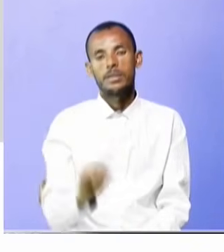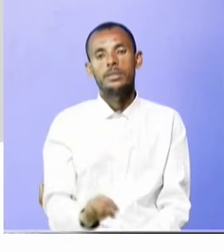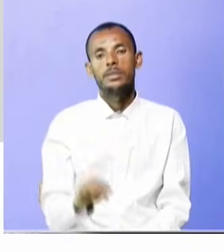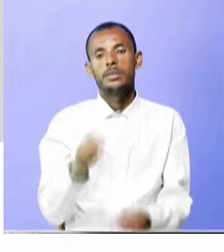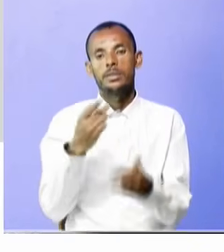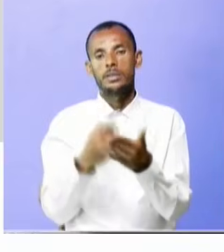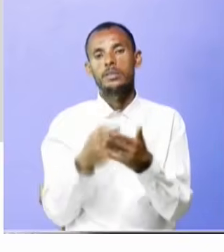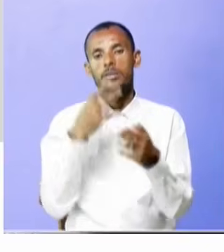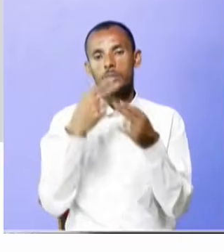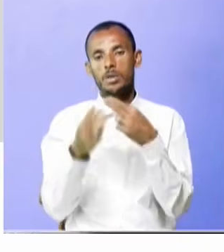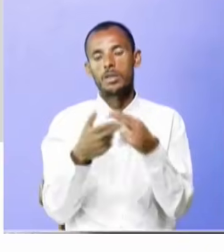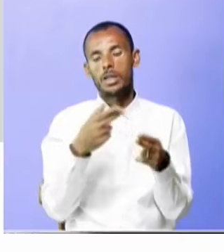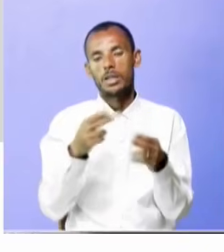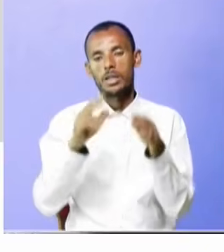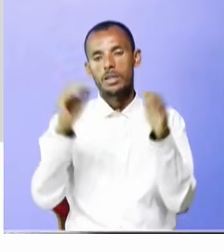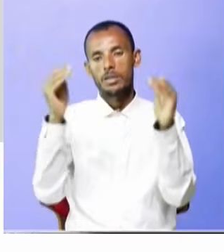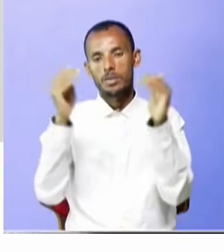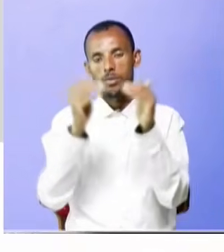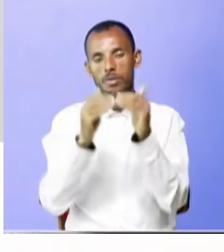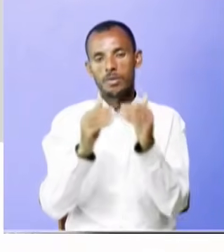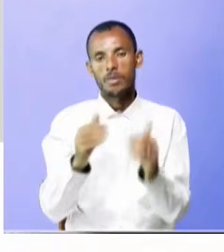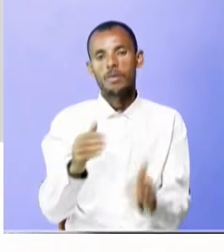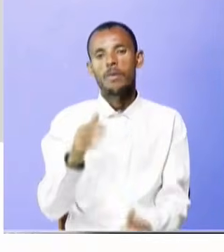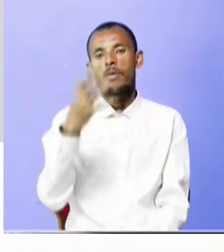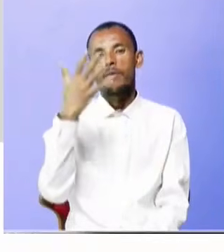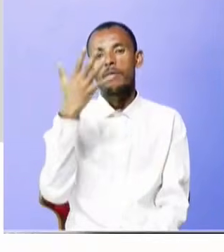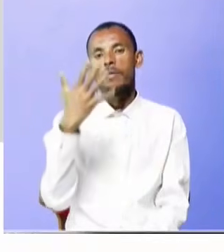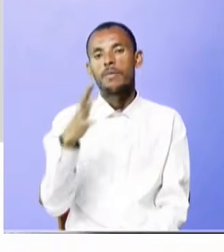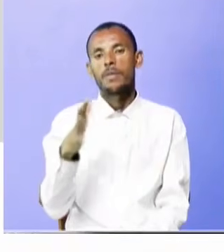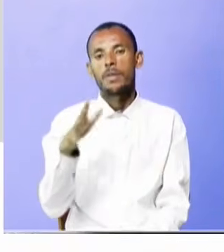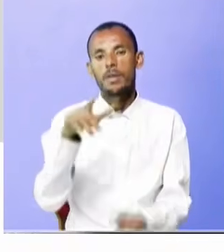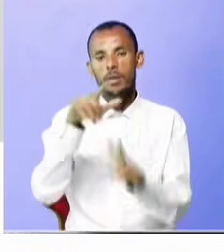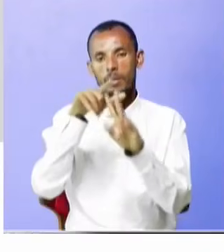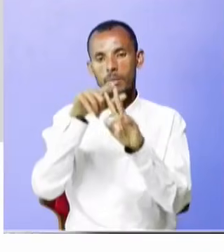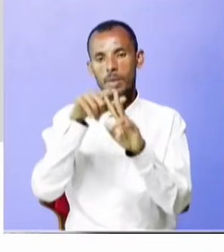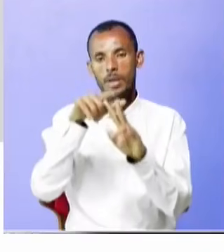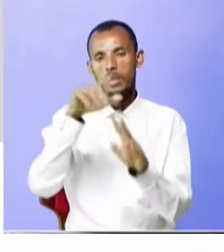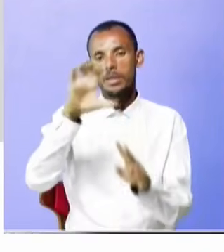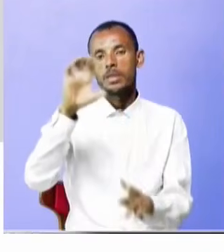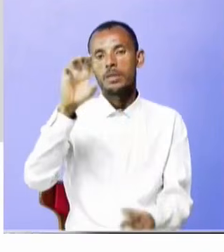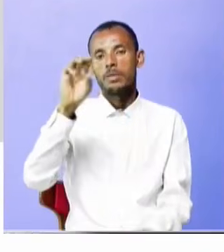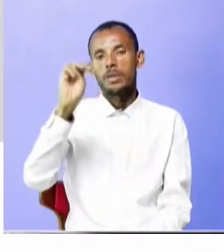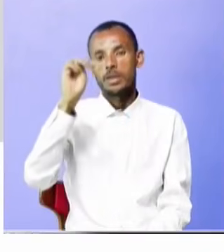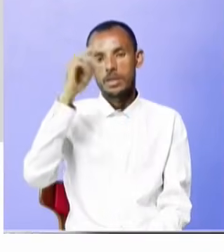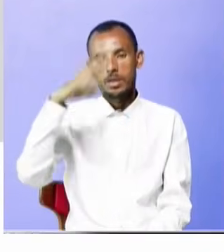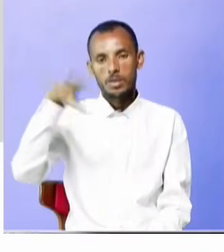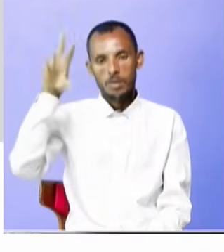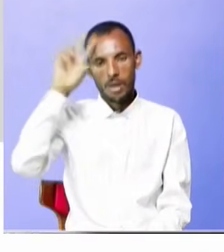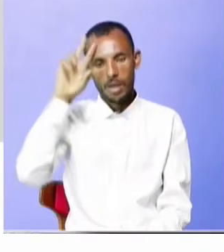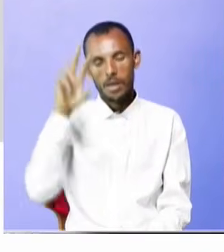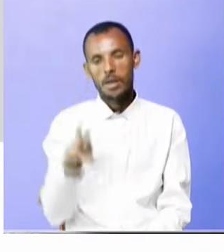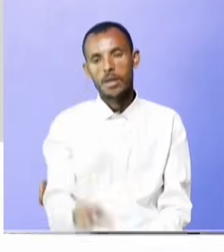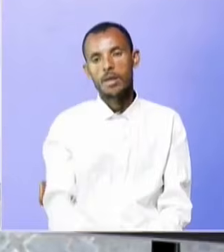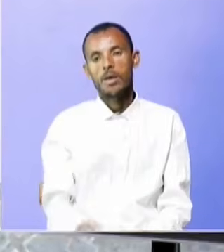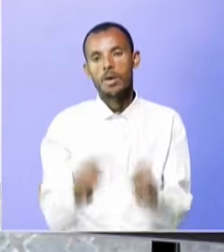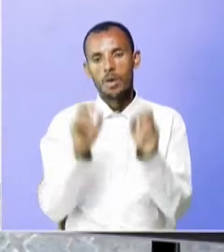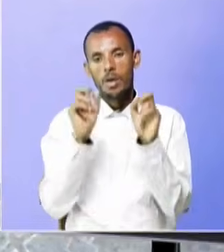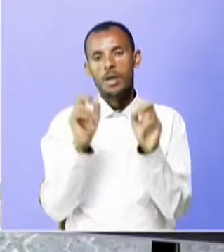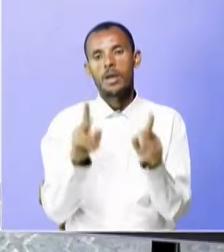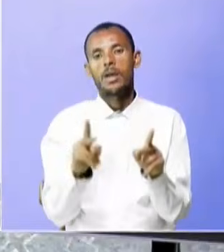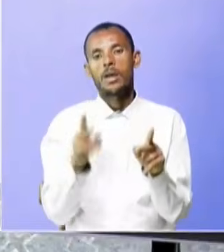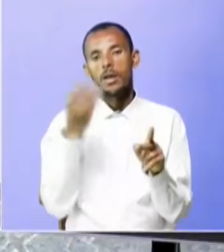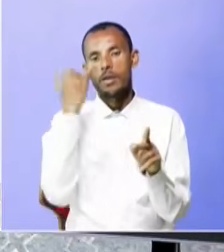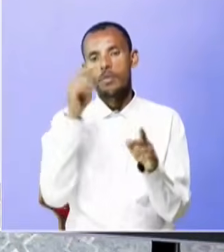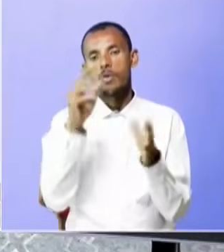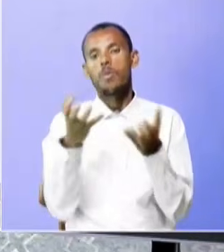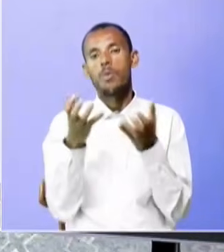this product gives us 15 pi centimeter square. Okay, if you